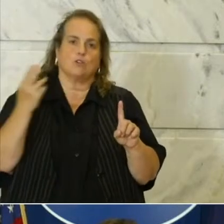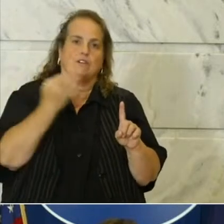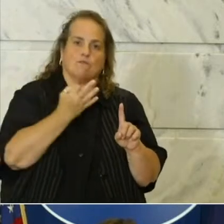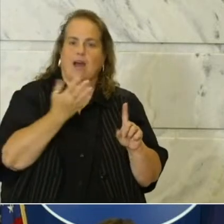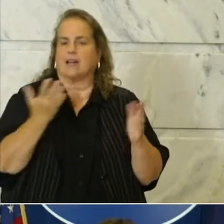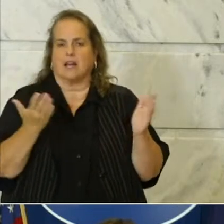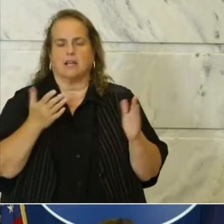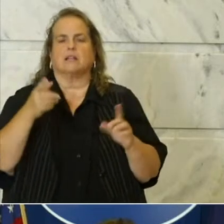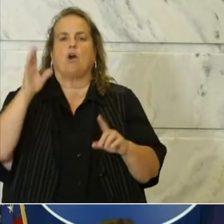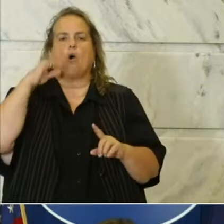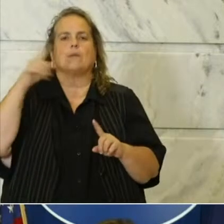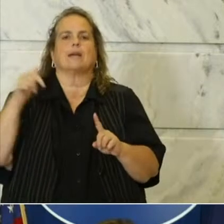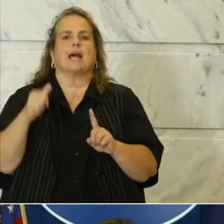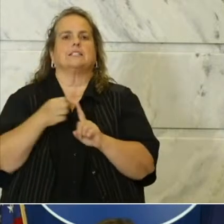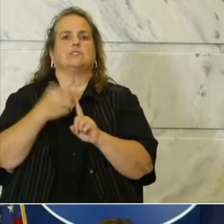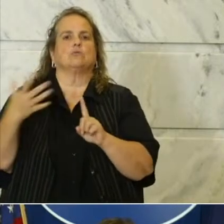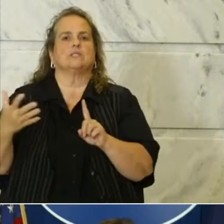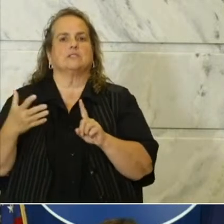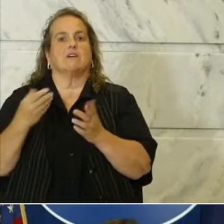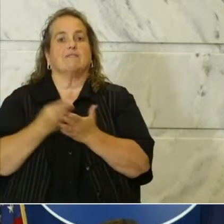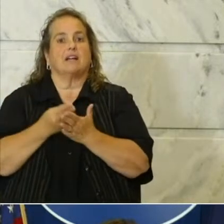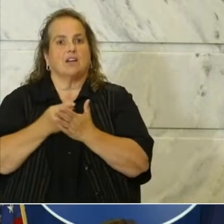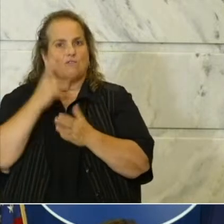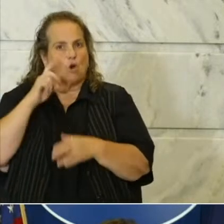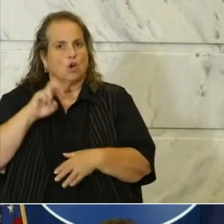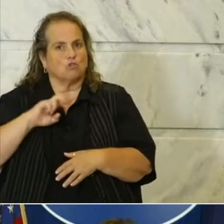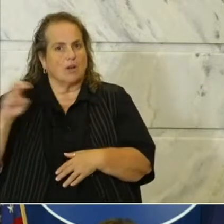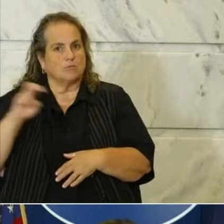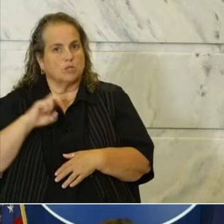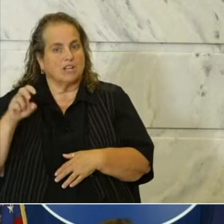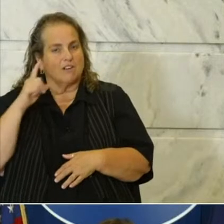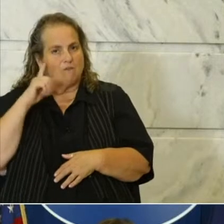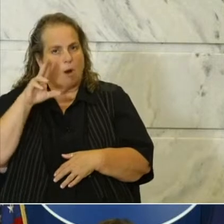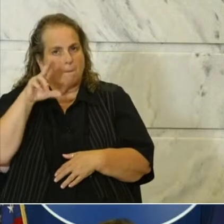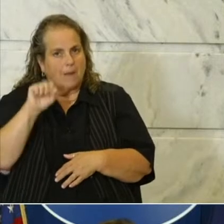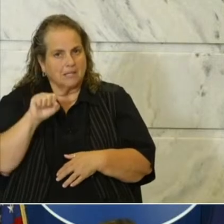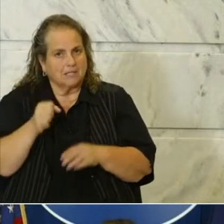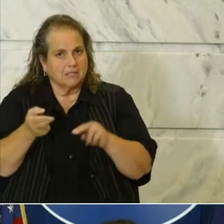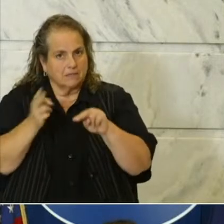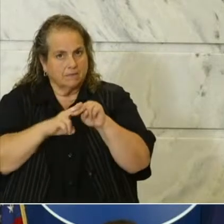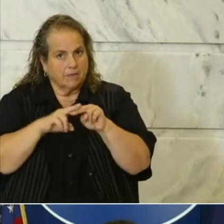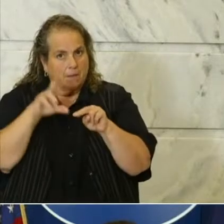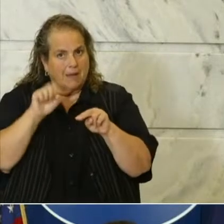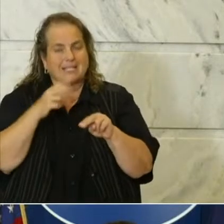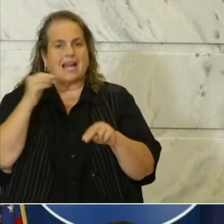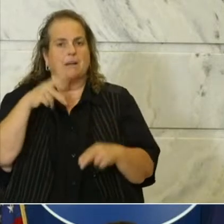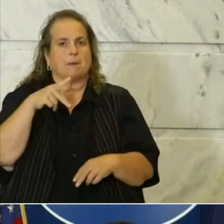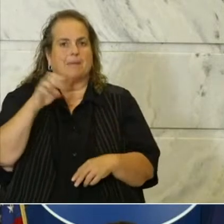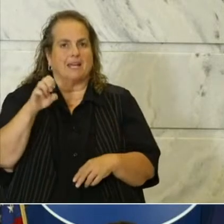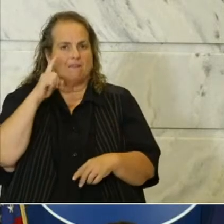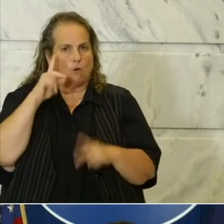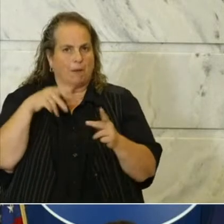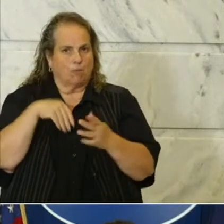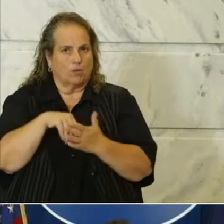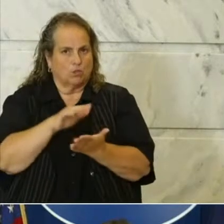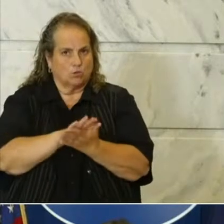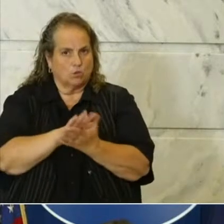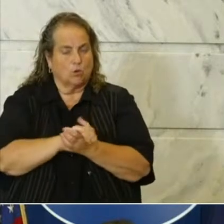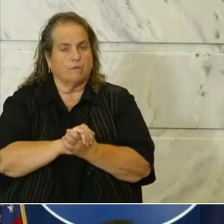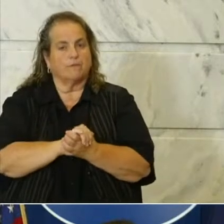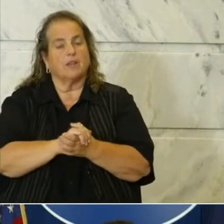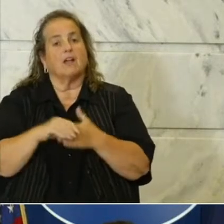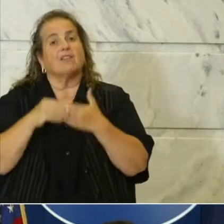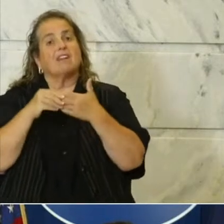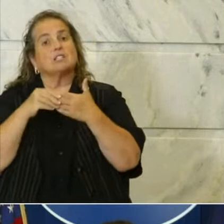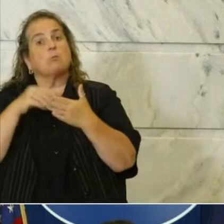increased funding on transportation for additional bus routes and PPE for the folks that are in school. The flexible